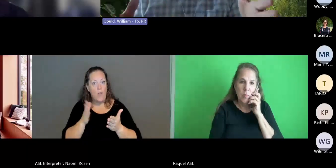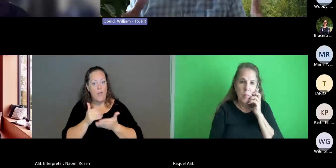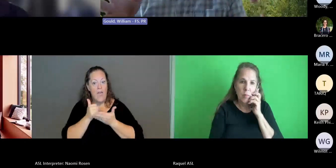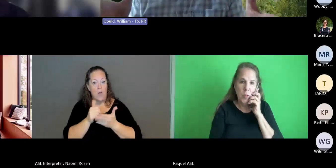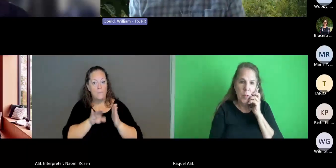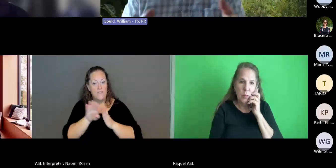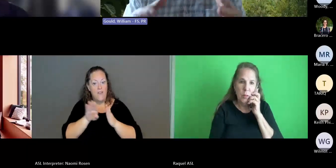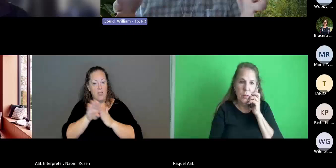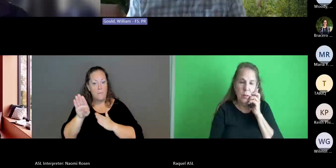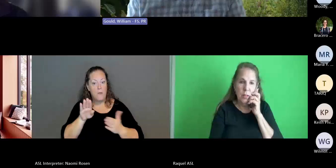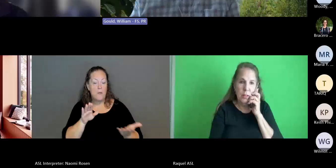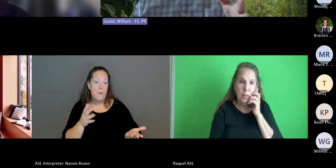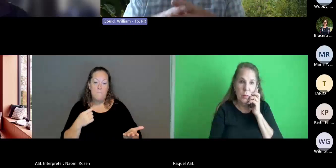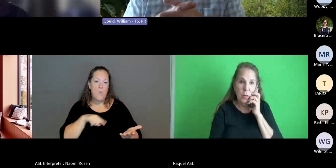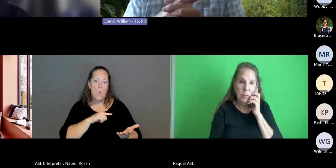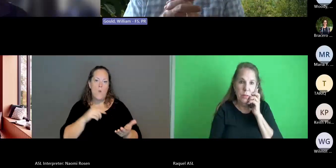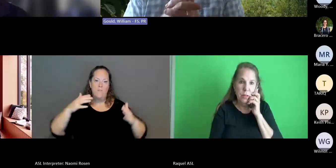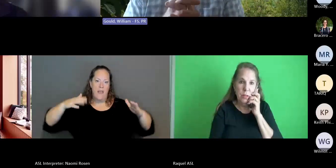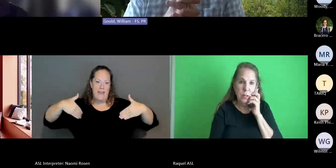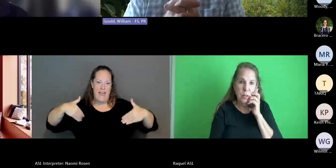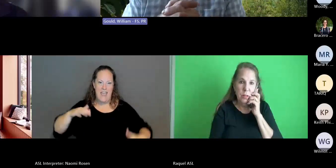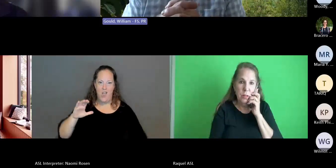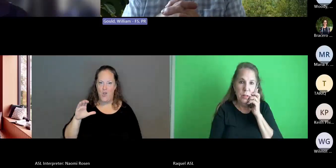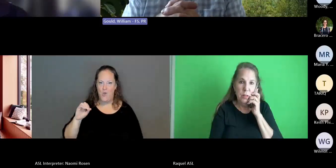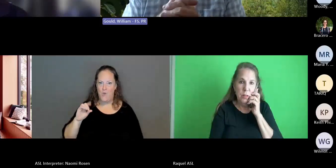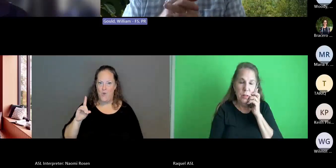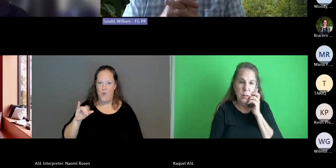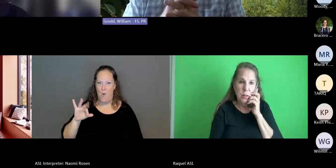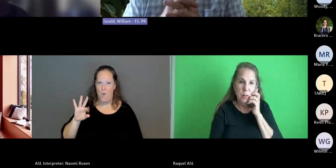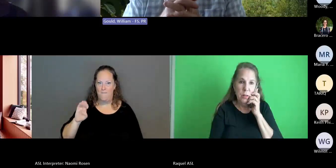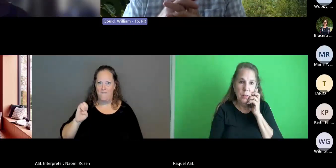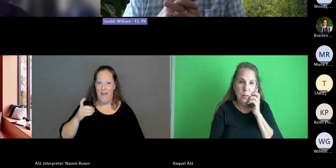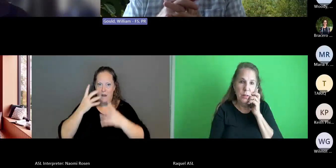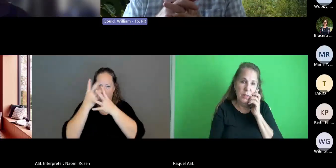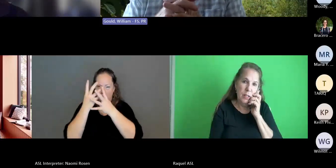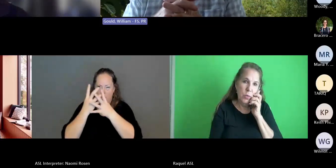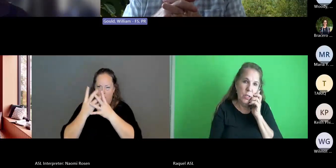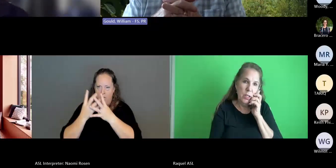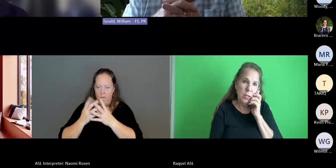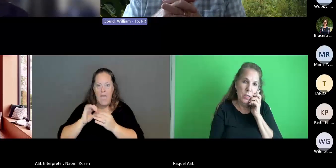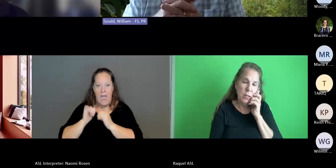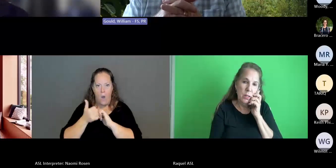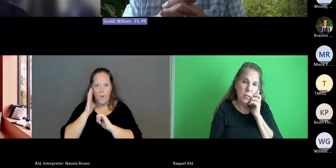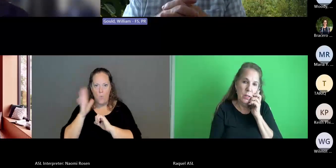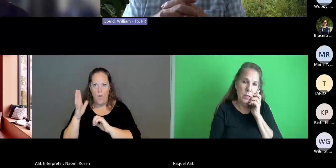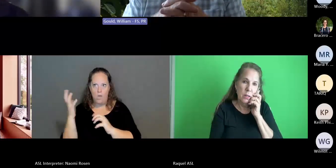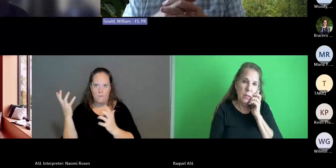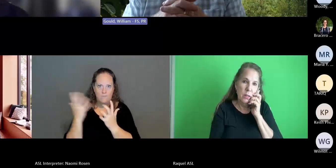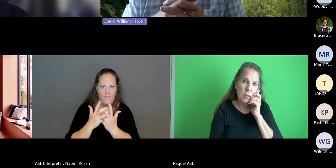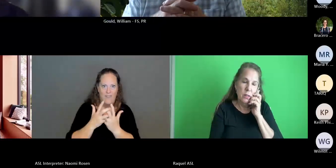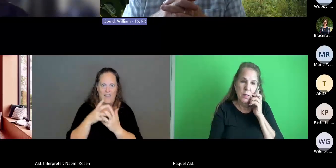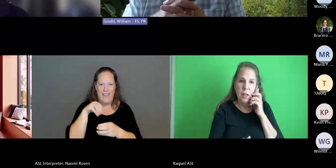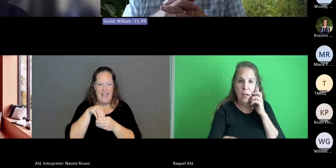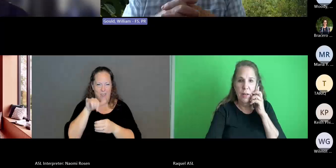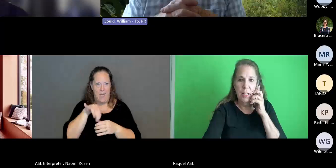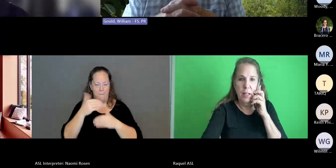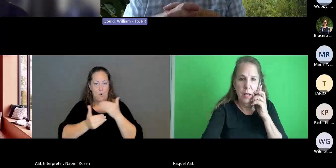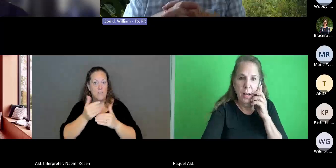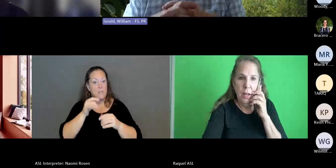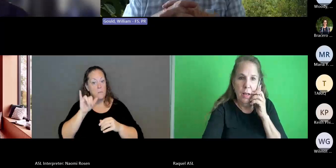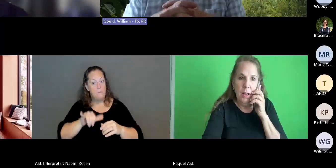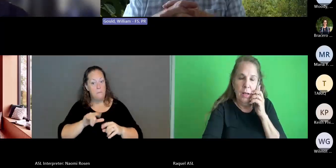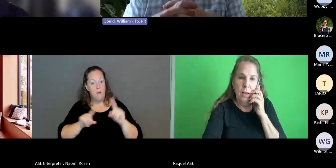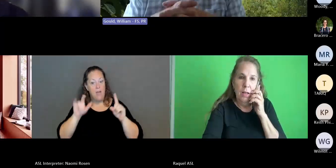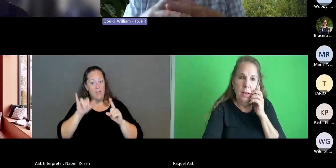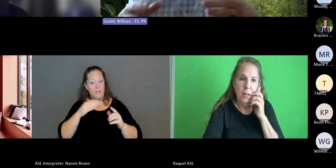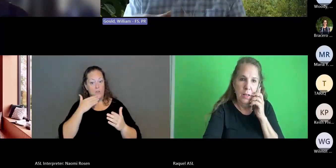haven't sort of codified, how that would go into the process, but that's a good point to bring up. And maybe Silmarie